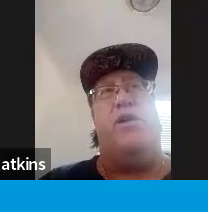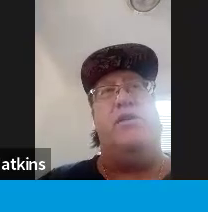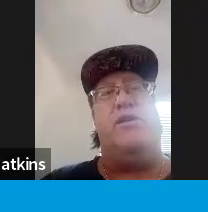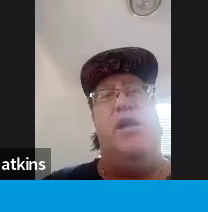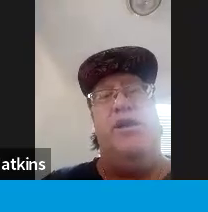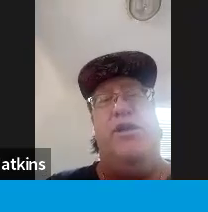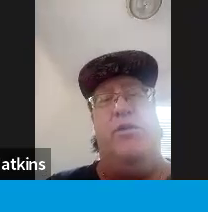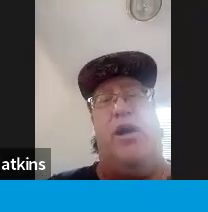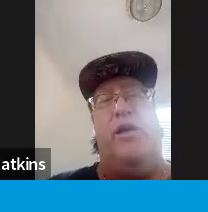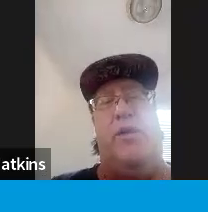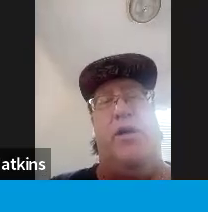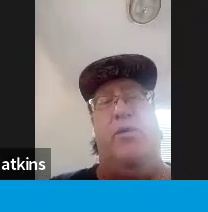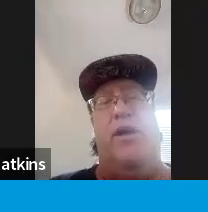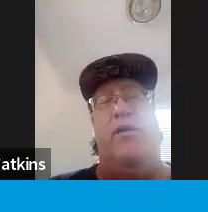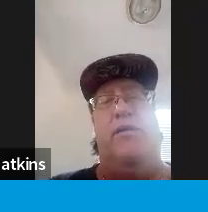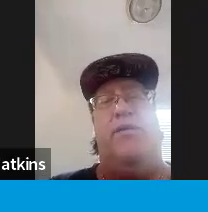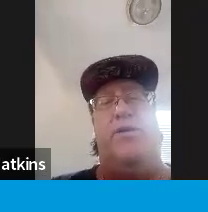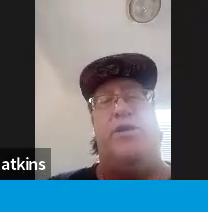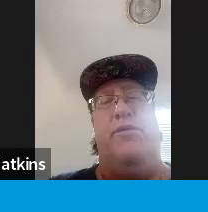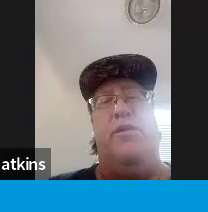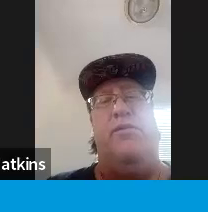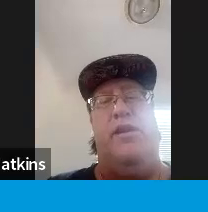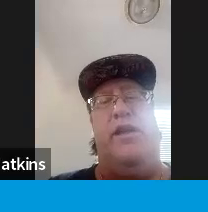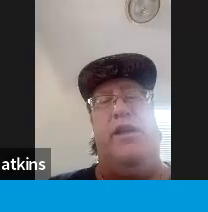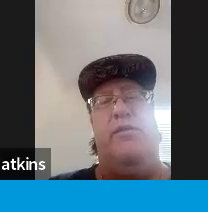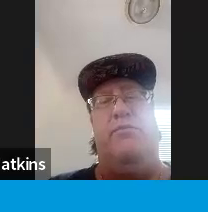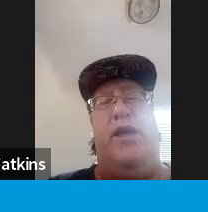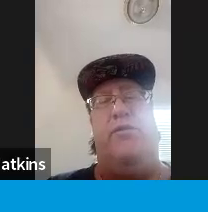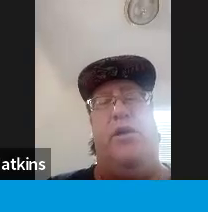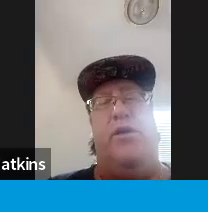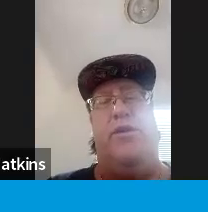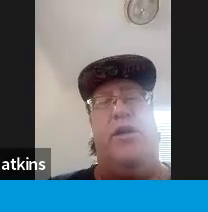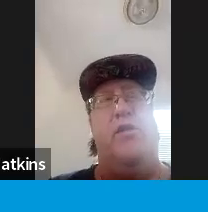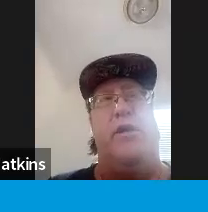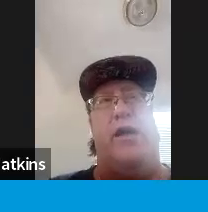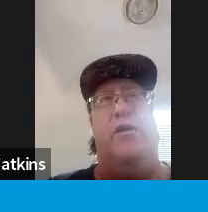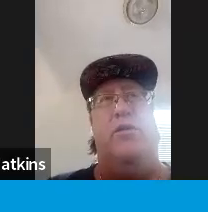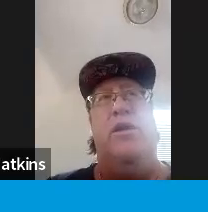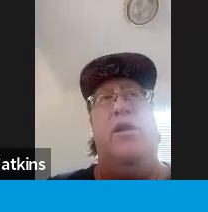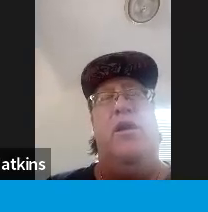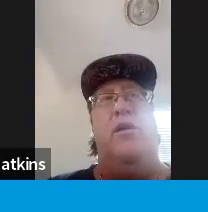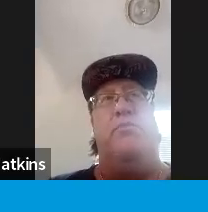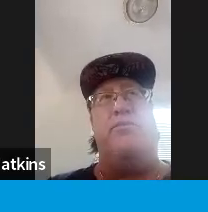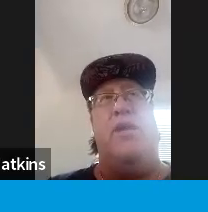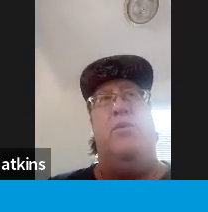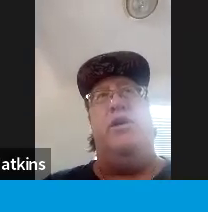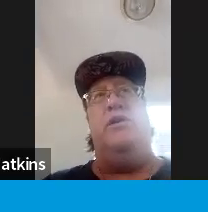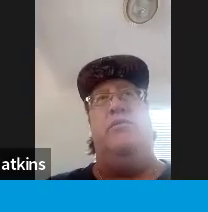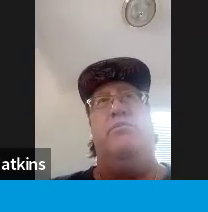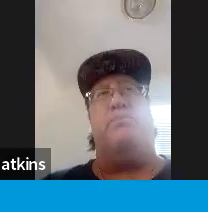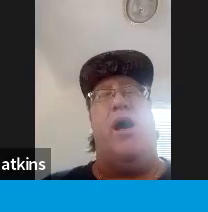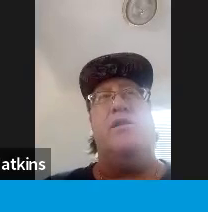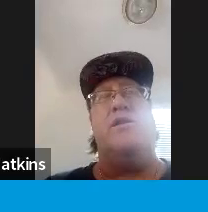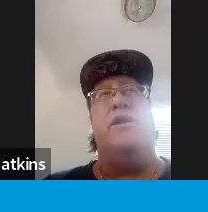as far as, talking about the future of leading behavioral health in Colorado. I